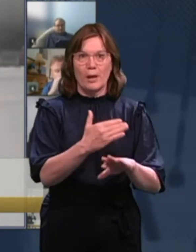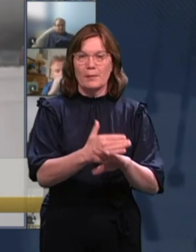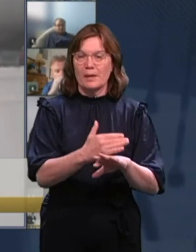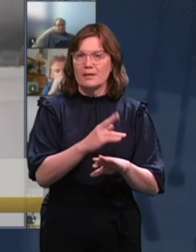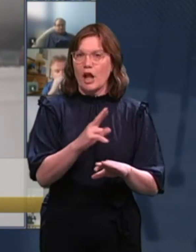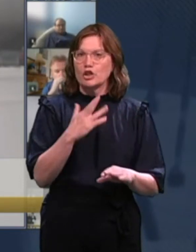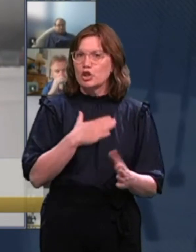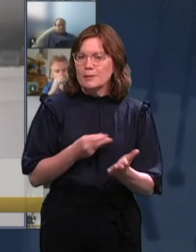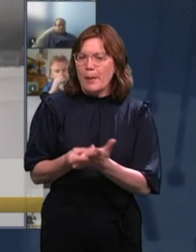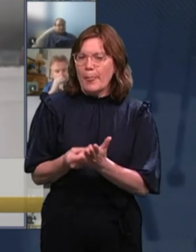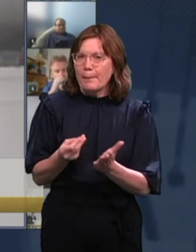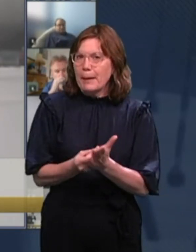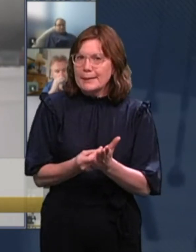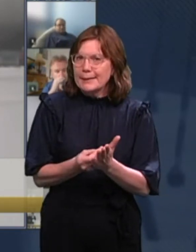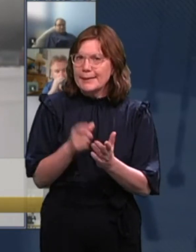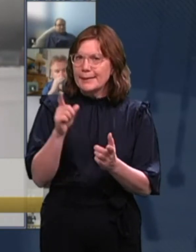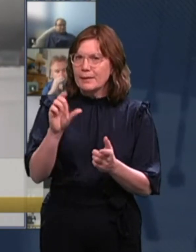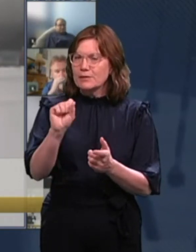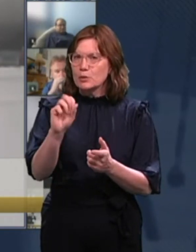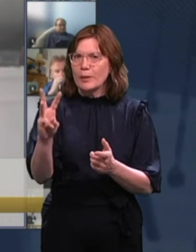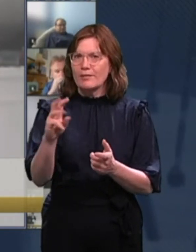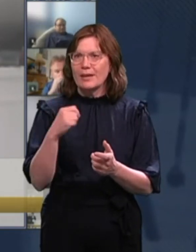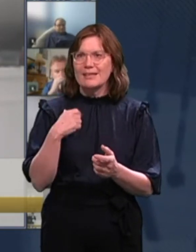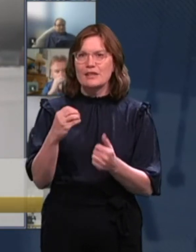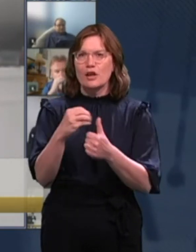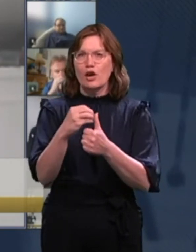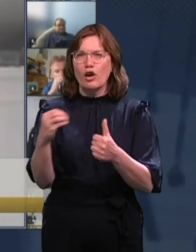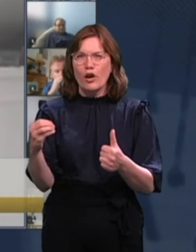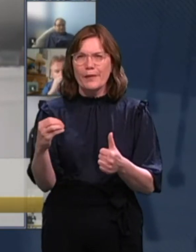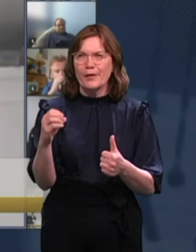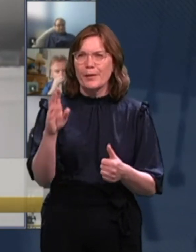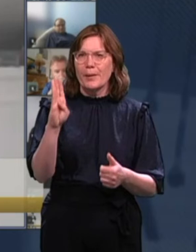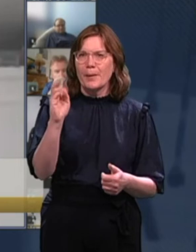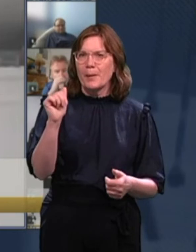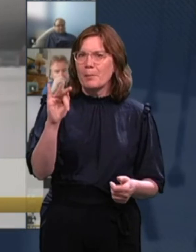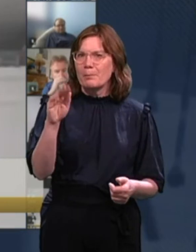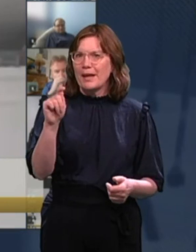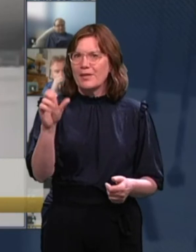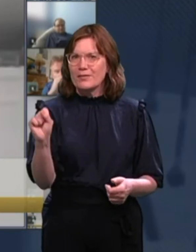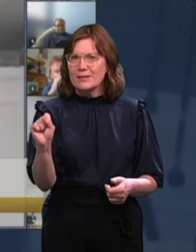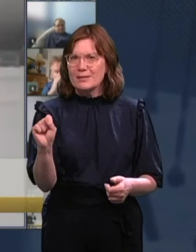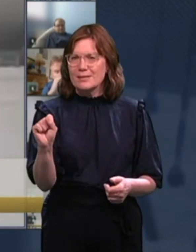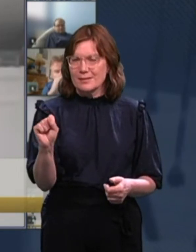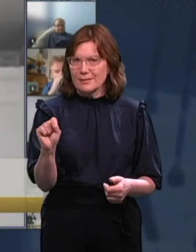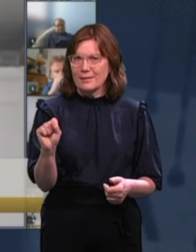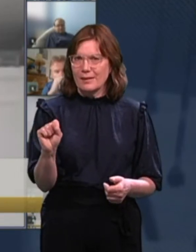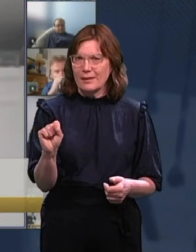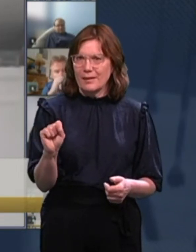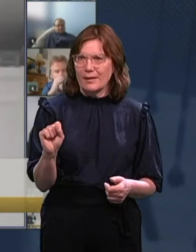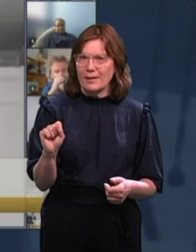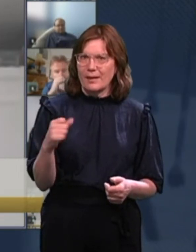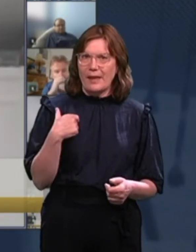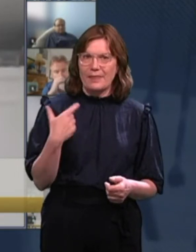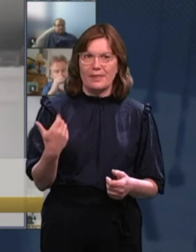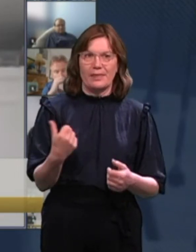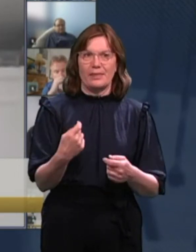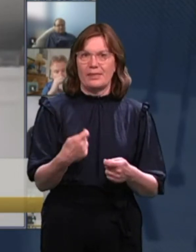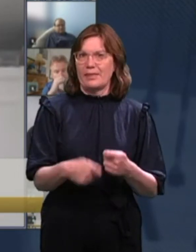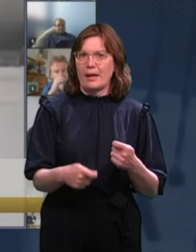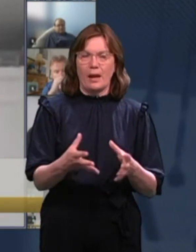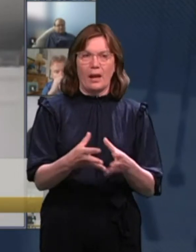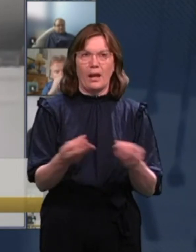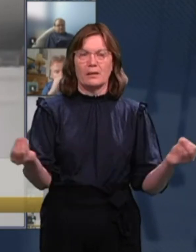the money. It's the benefits and the titles you had from when you're a disability user, and then when you go to